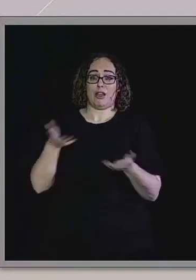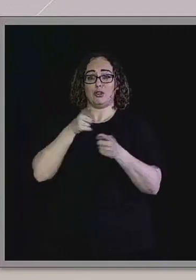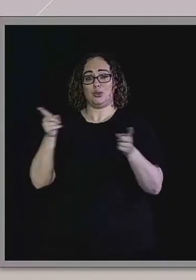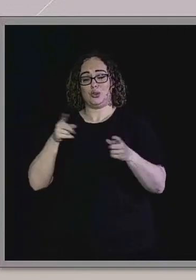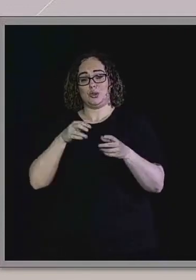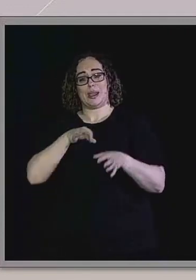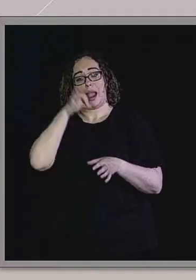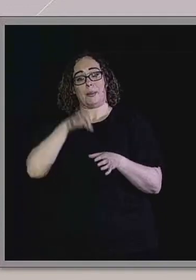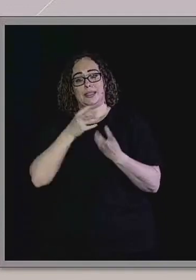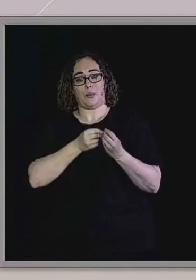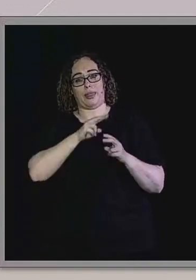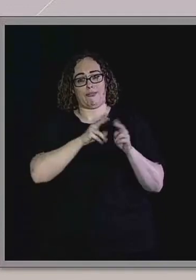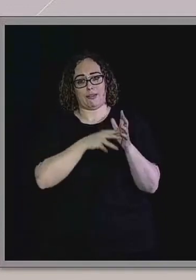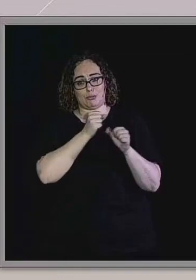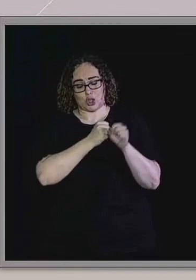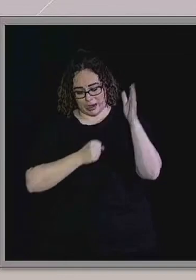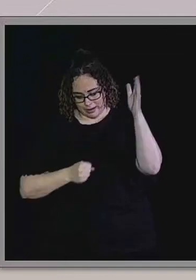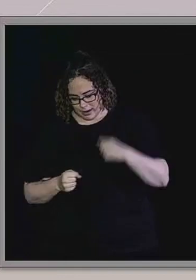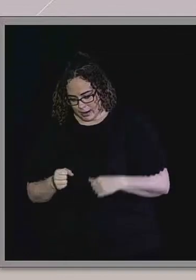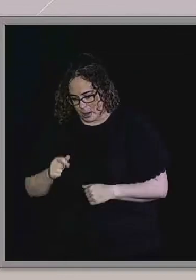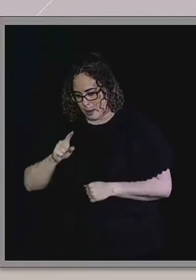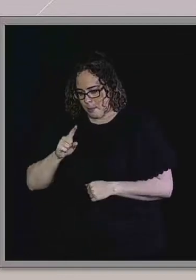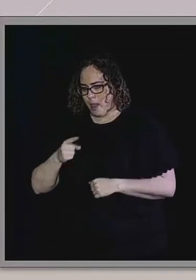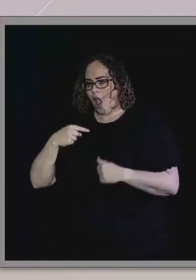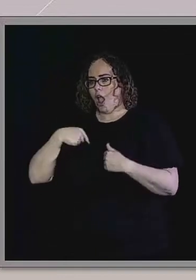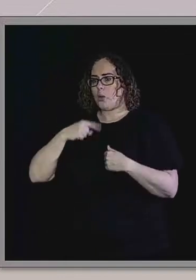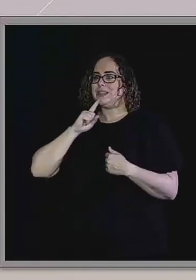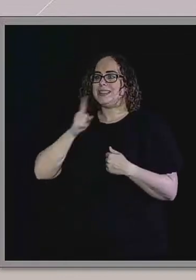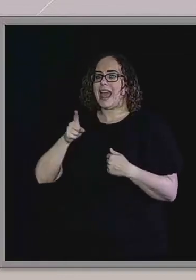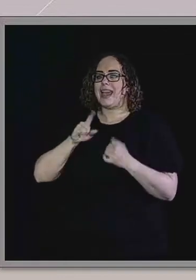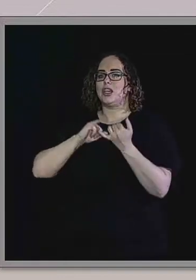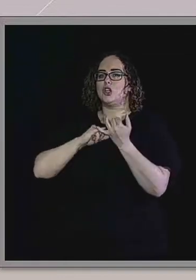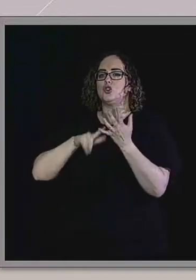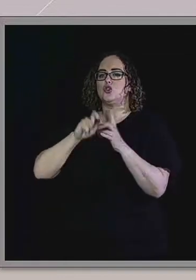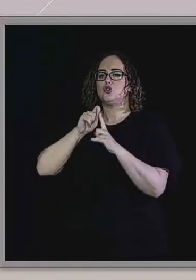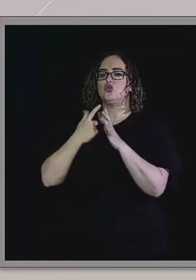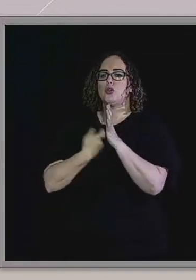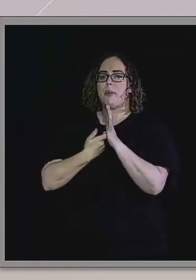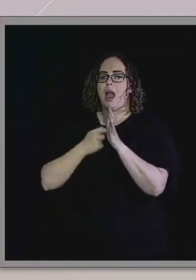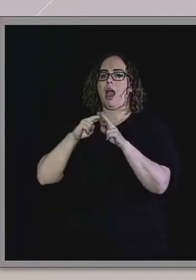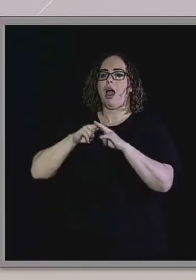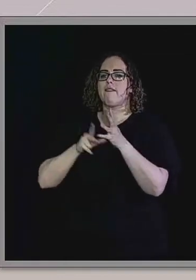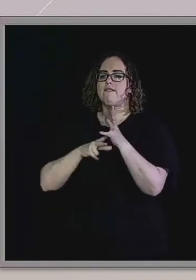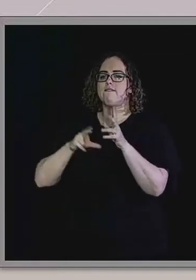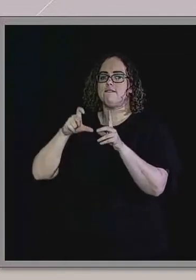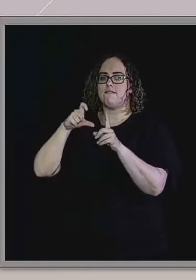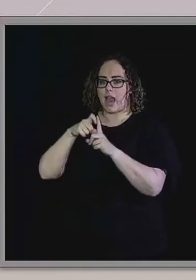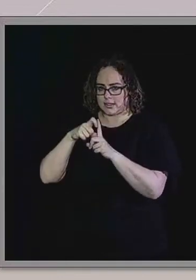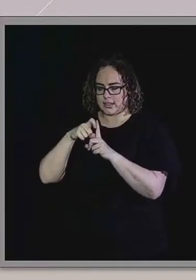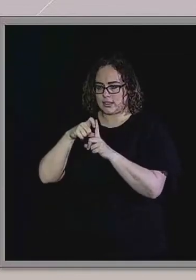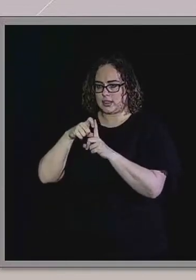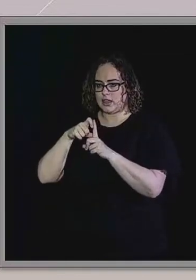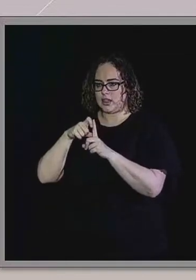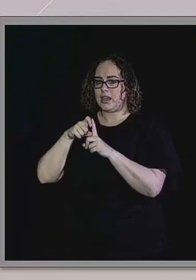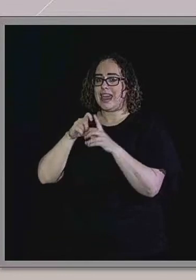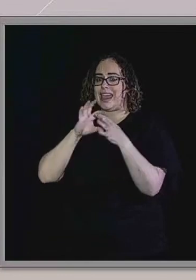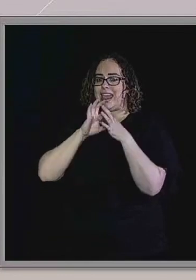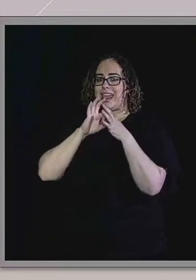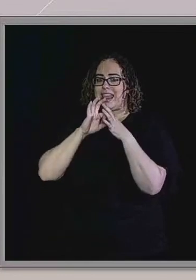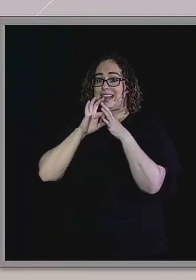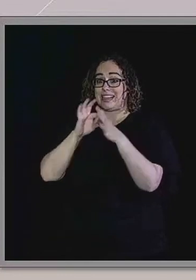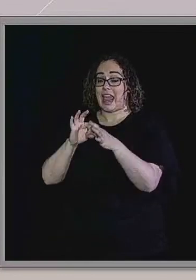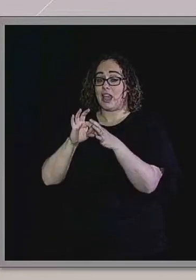you're in a super fund, and the super funds are onto this, and they have been trying to engage with